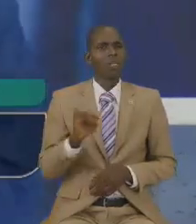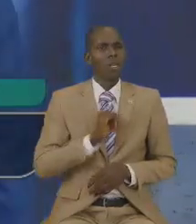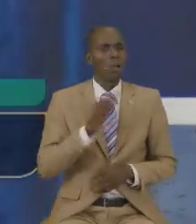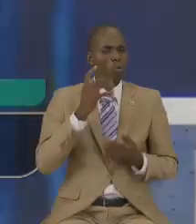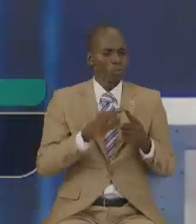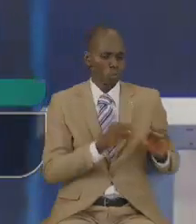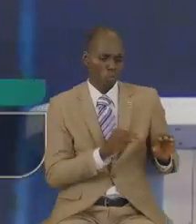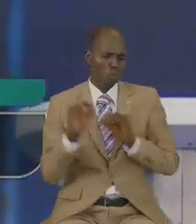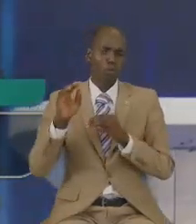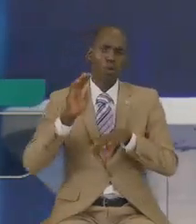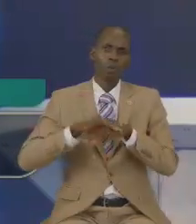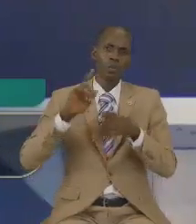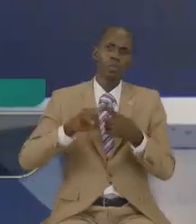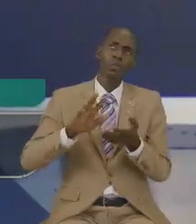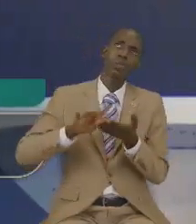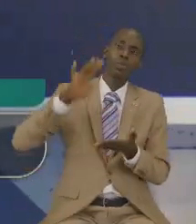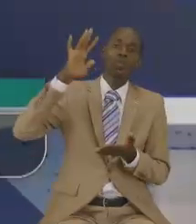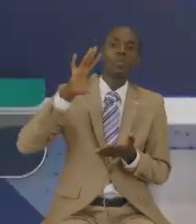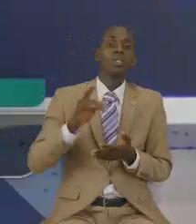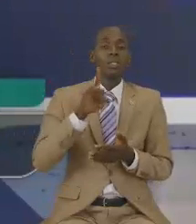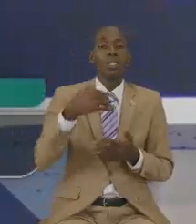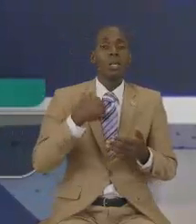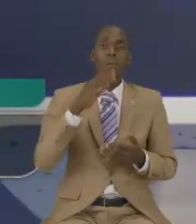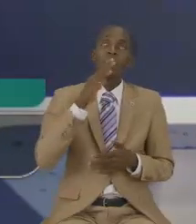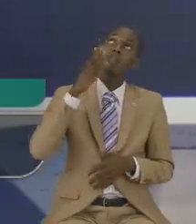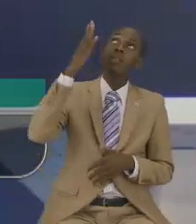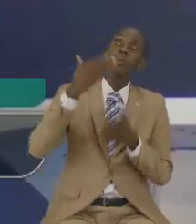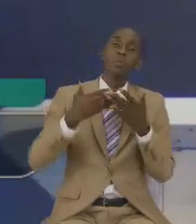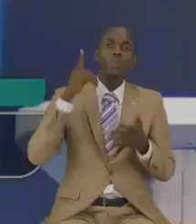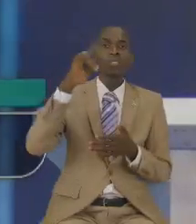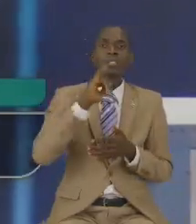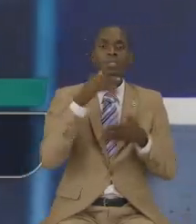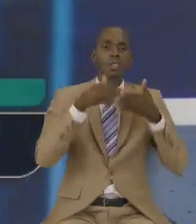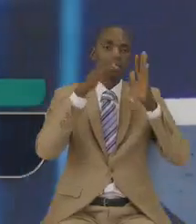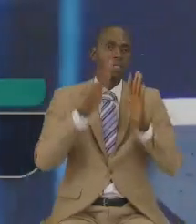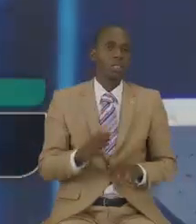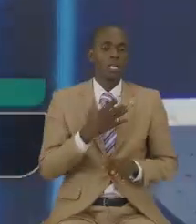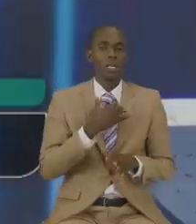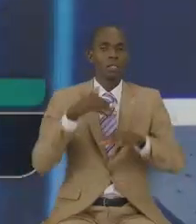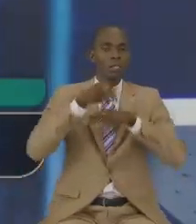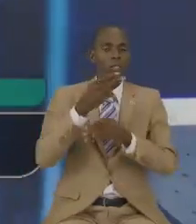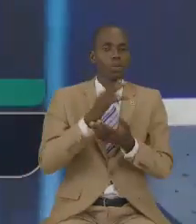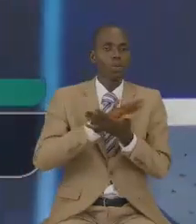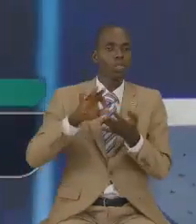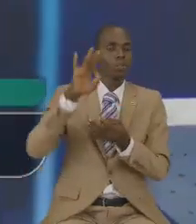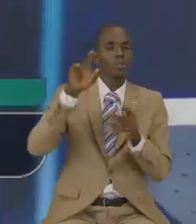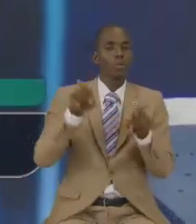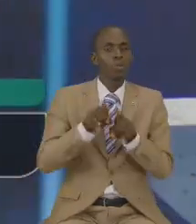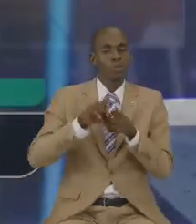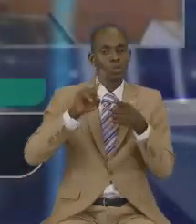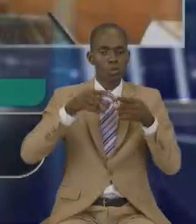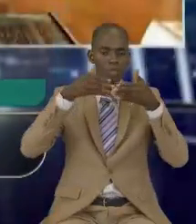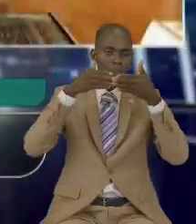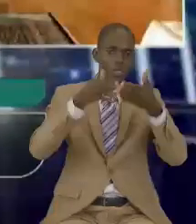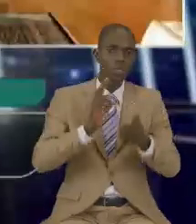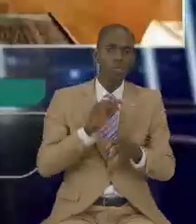to glory. He's been there before. He is our guide, and he sends the Holy Ghost to also guide us